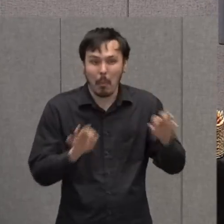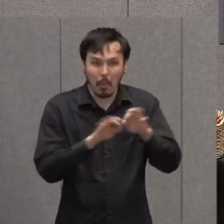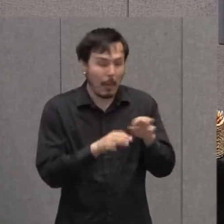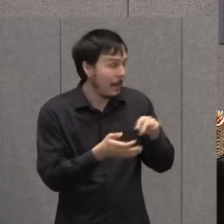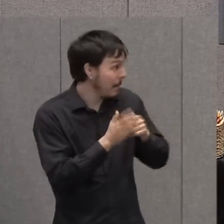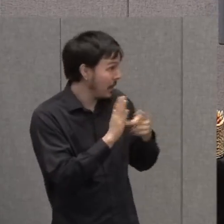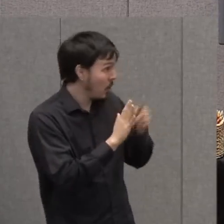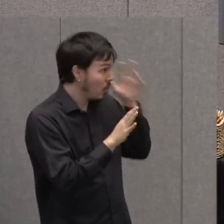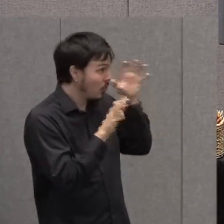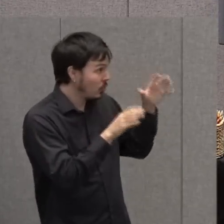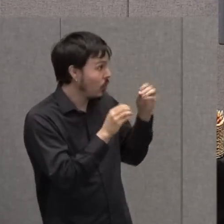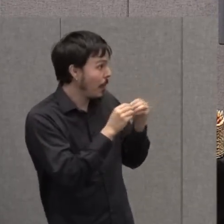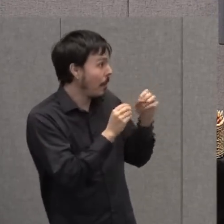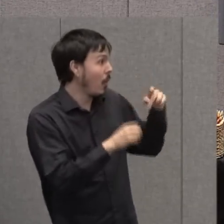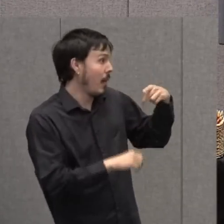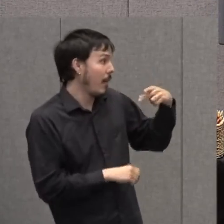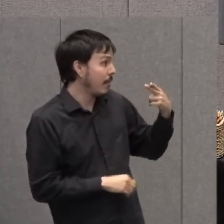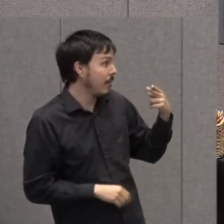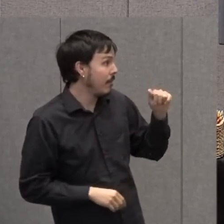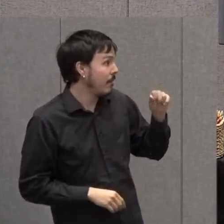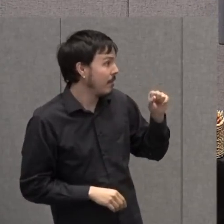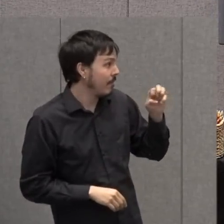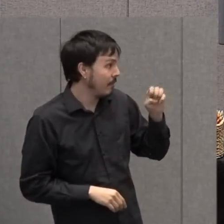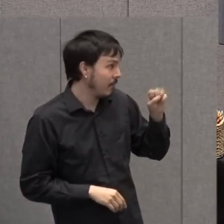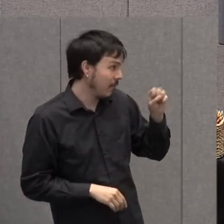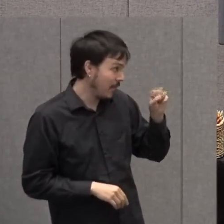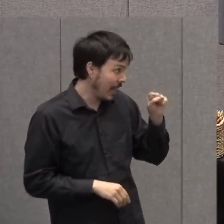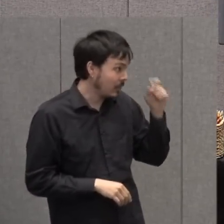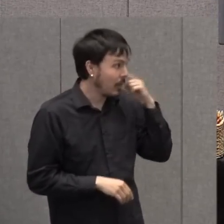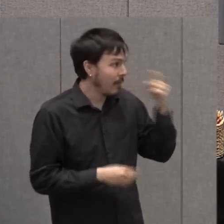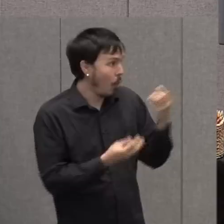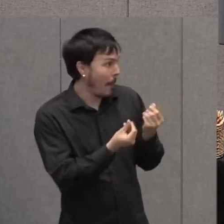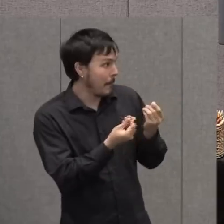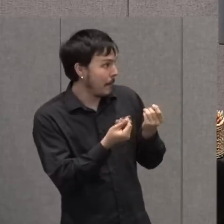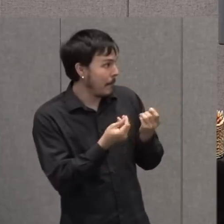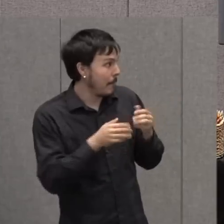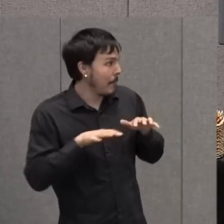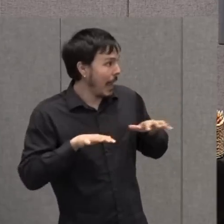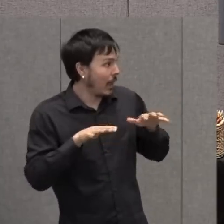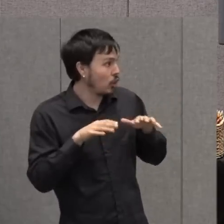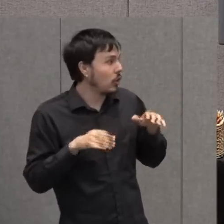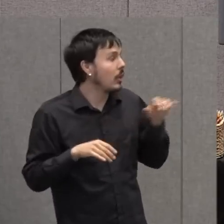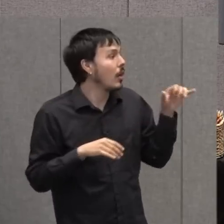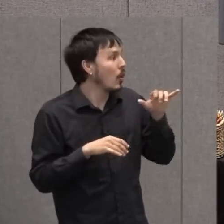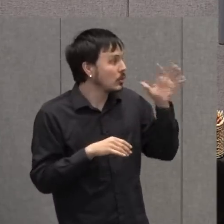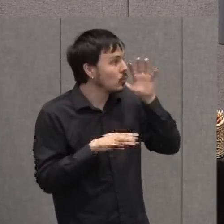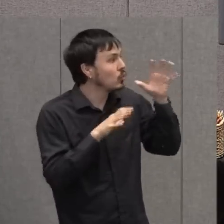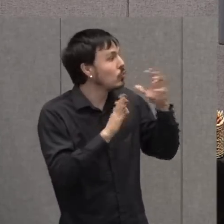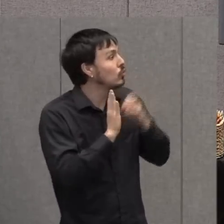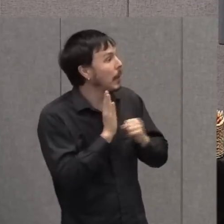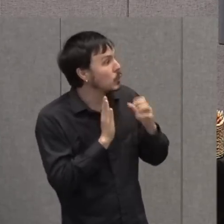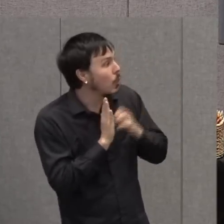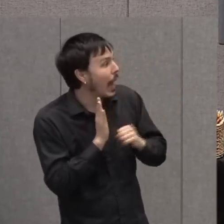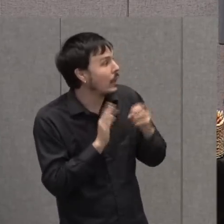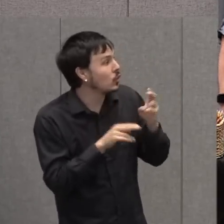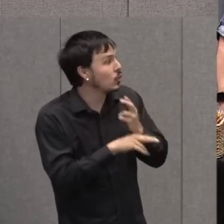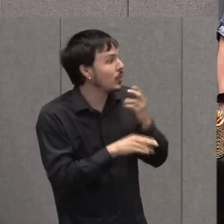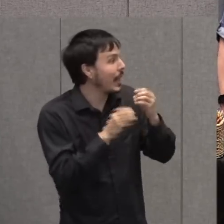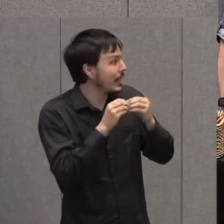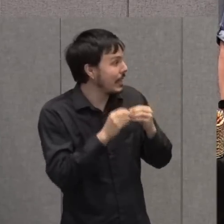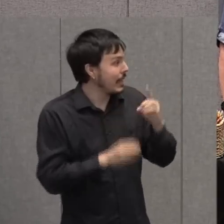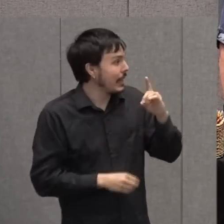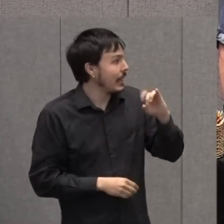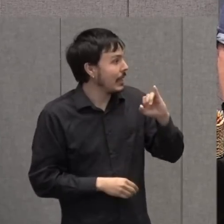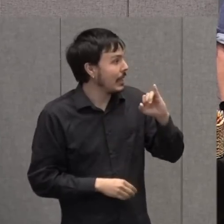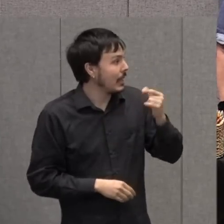some more phases and matter, changes, Excellent. phase and change in matter, and we'll do some more subtraction using digits maybe.